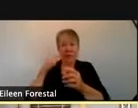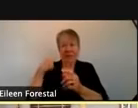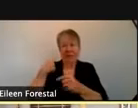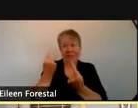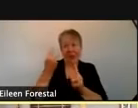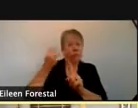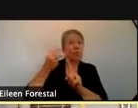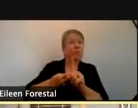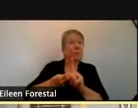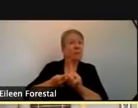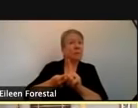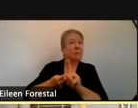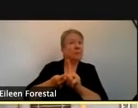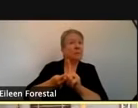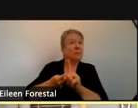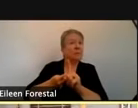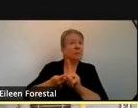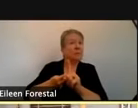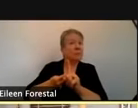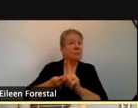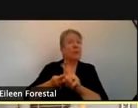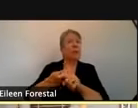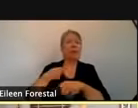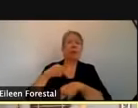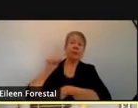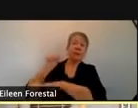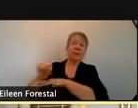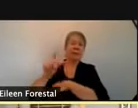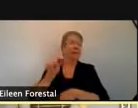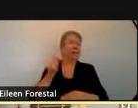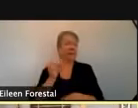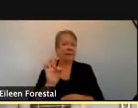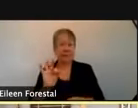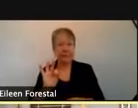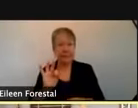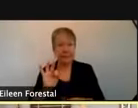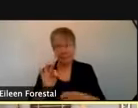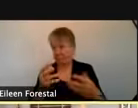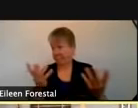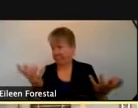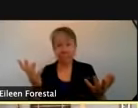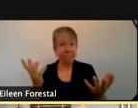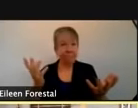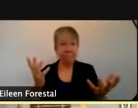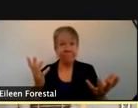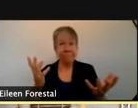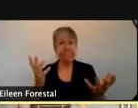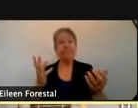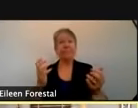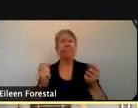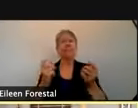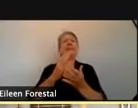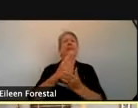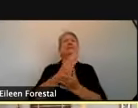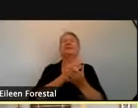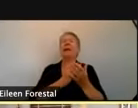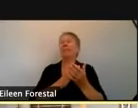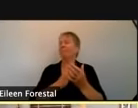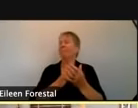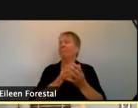almost every week. Now, the remaining transactions have to be done in person, and here's where we